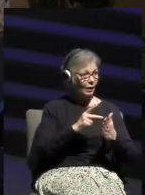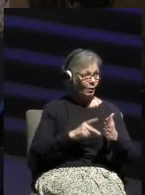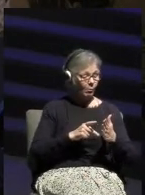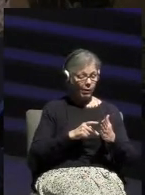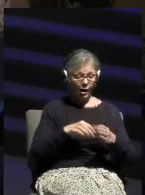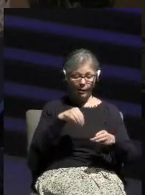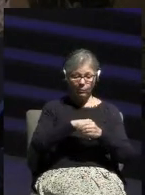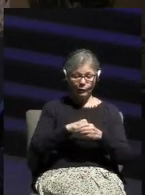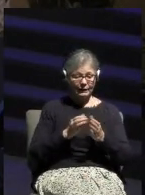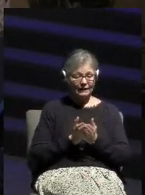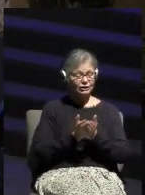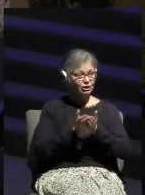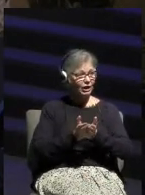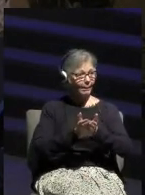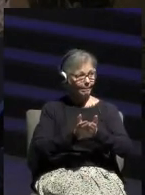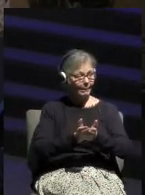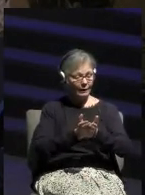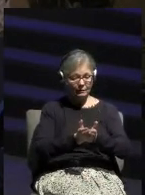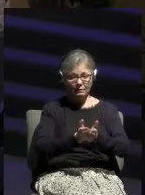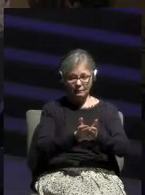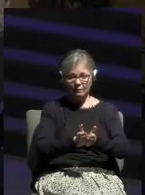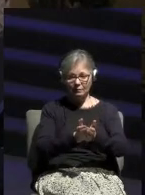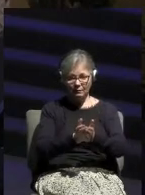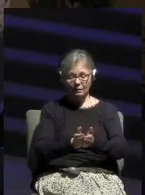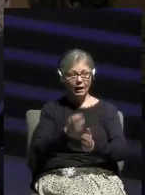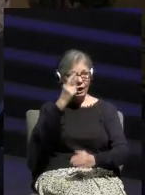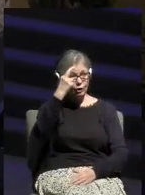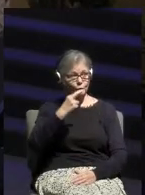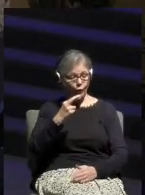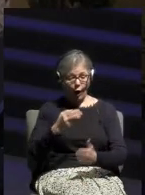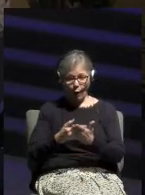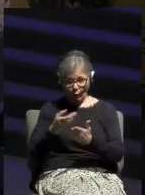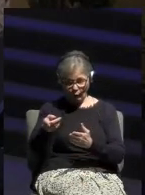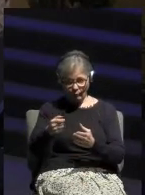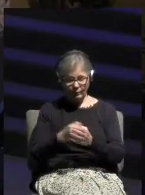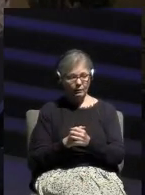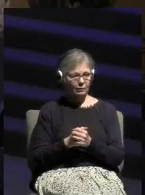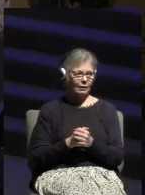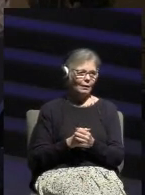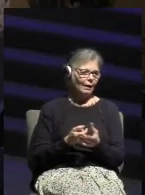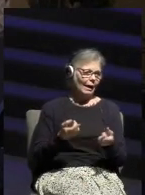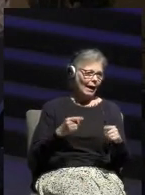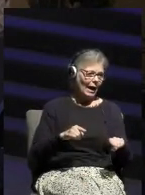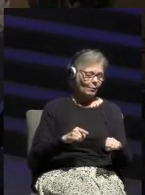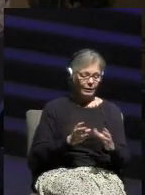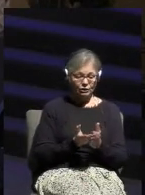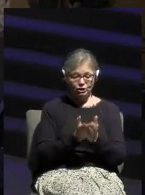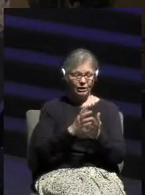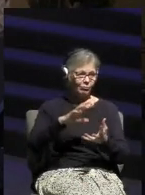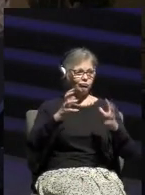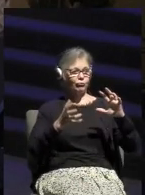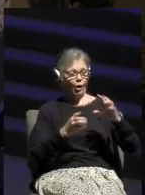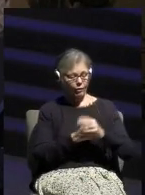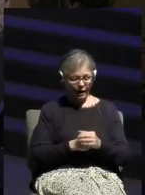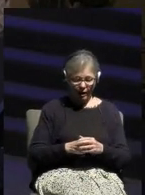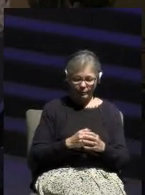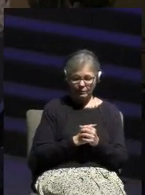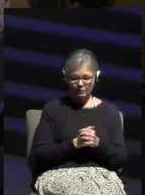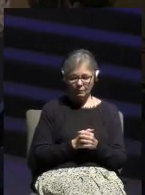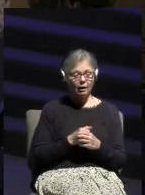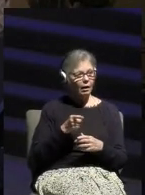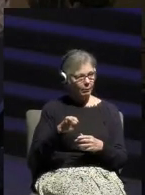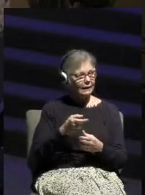ship, and he had to be taken to Rome, and he experienced shipwreck and the